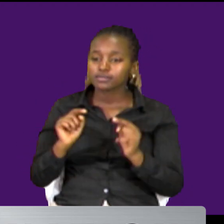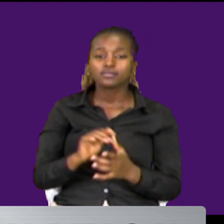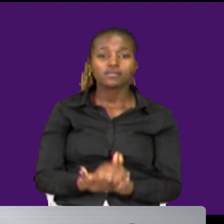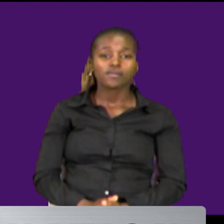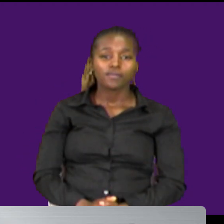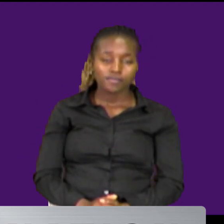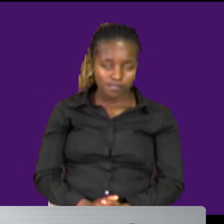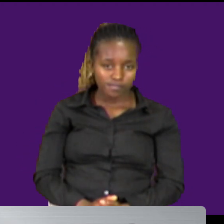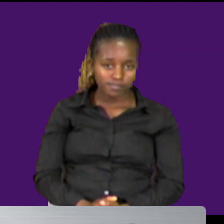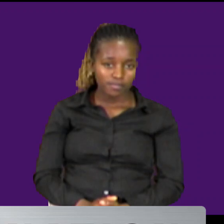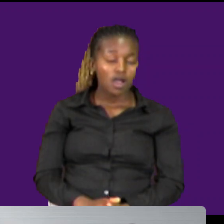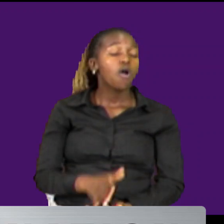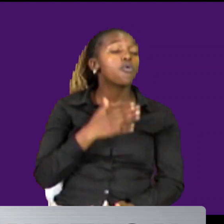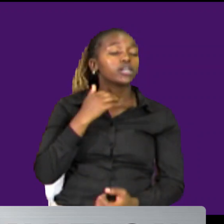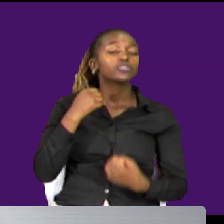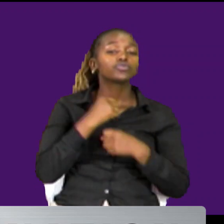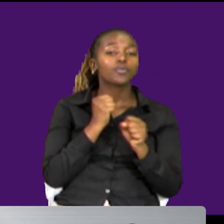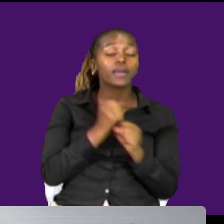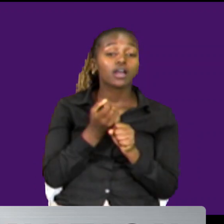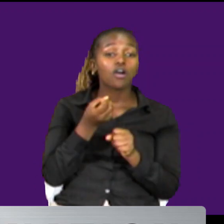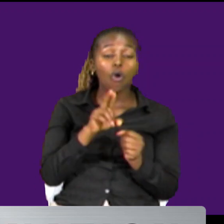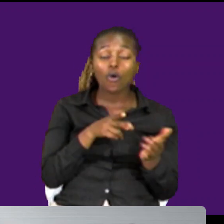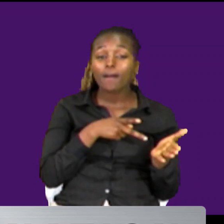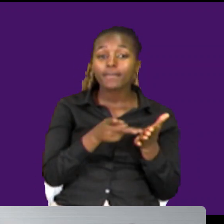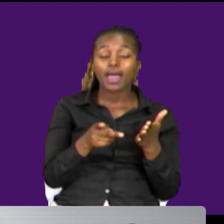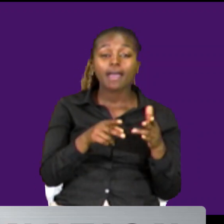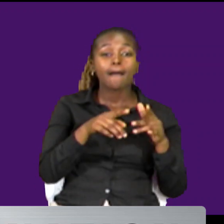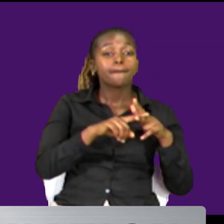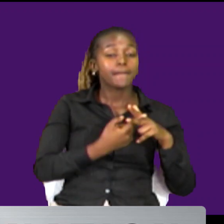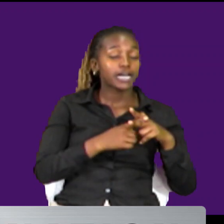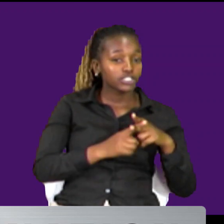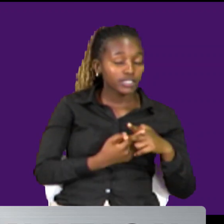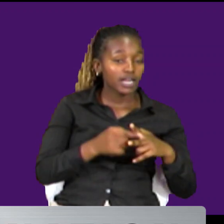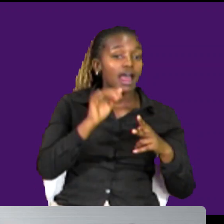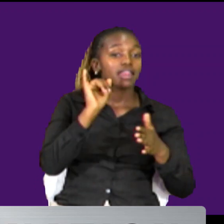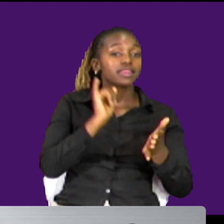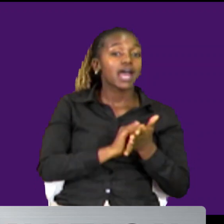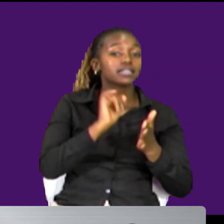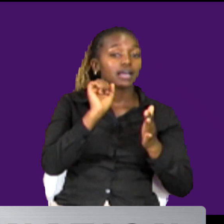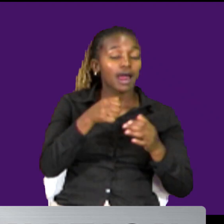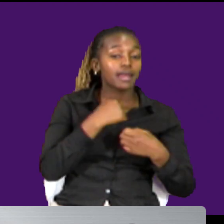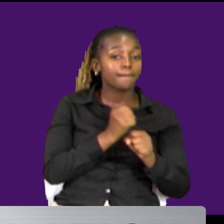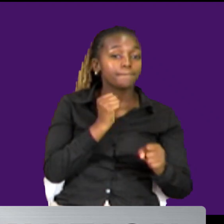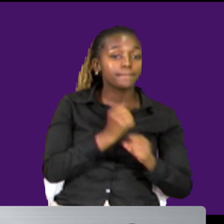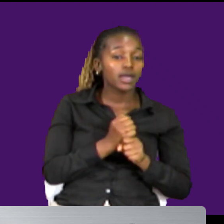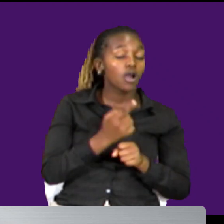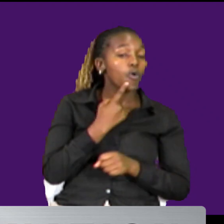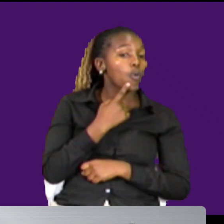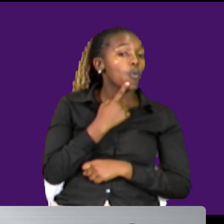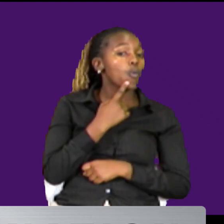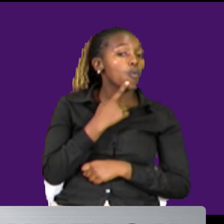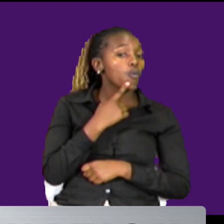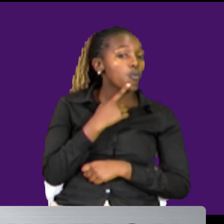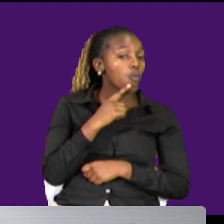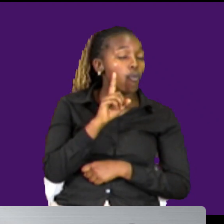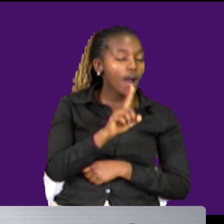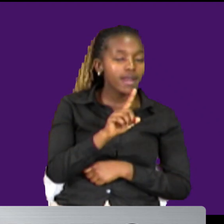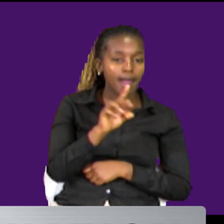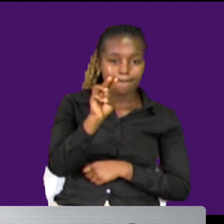he said he's going to provide a machine that can manufacture or prepare